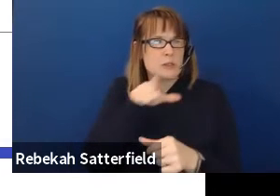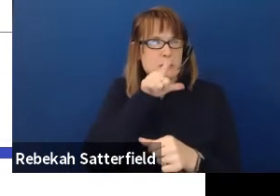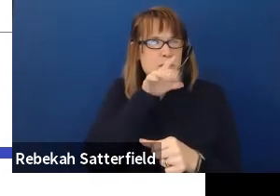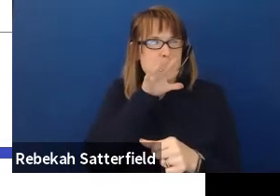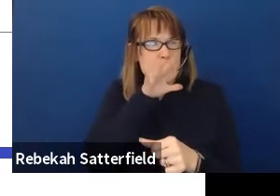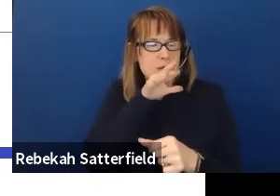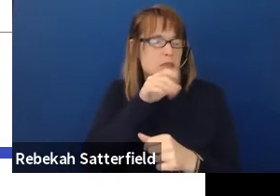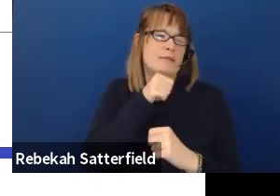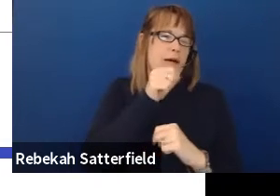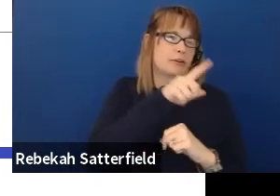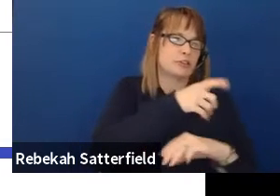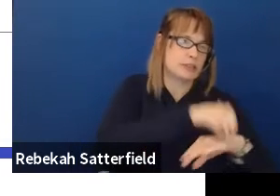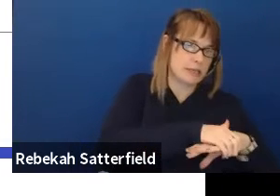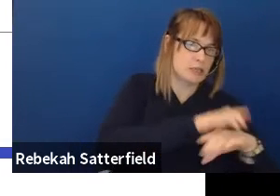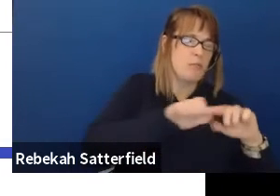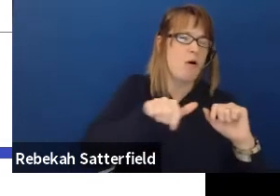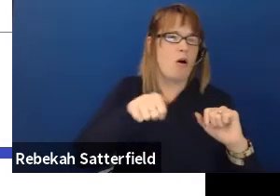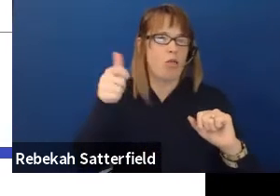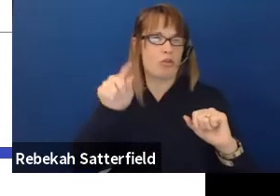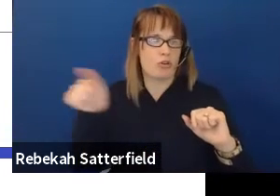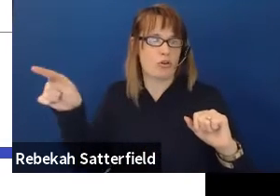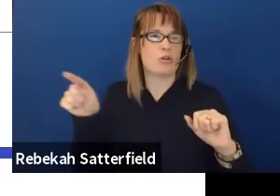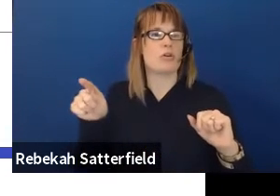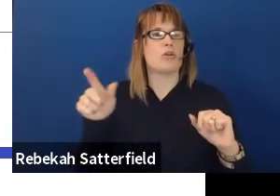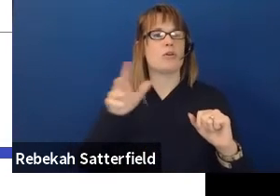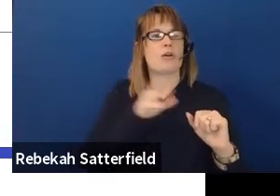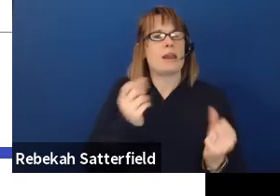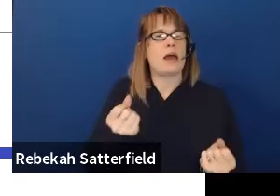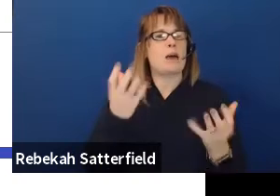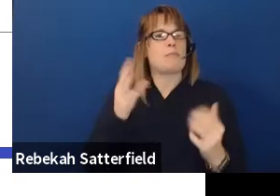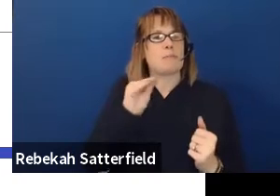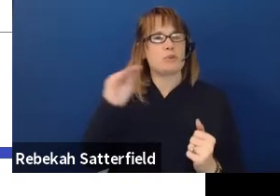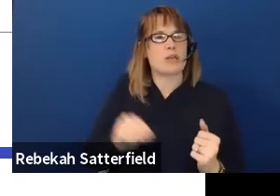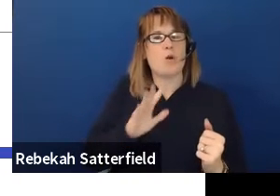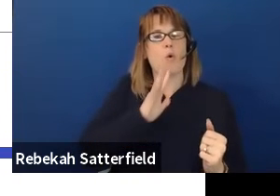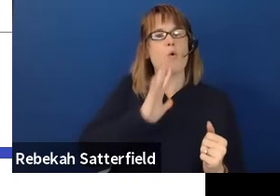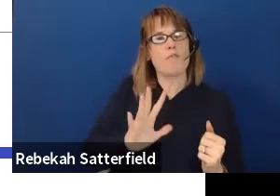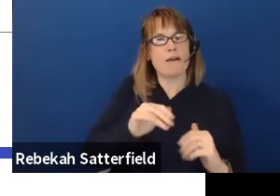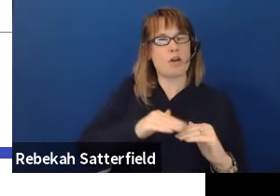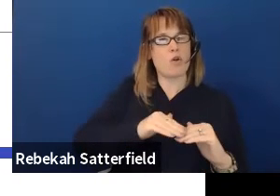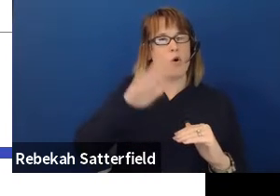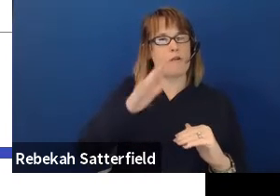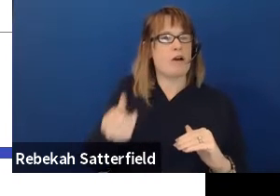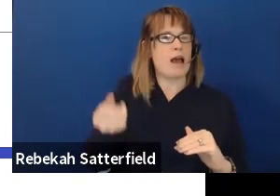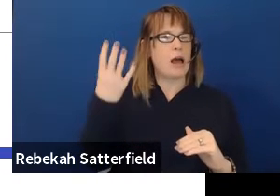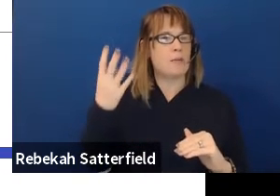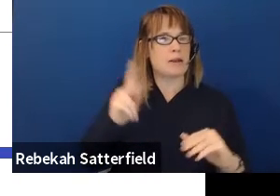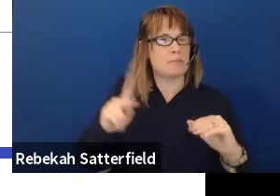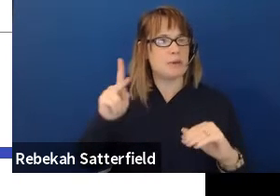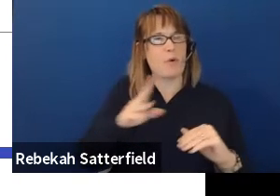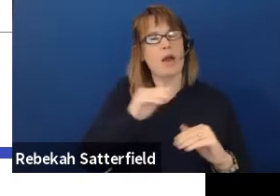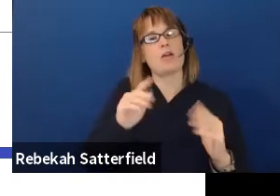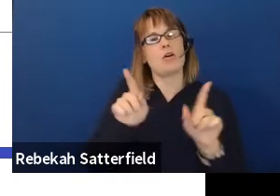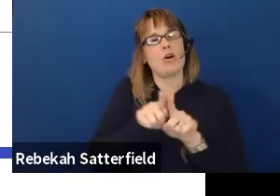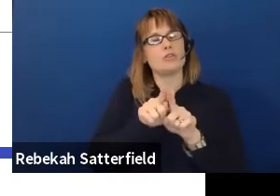that particular metro area, the percentage of the population aged 5 and over, and also data on